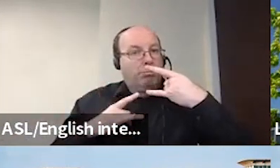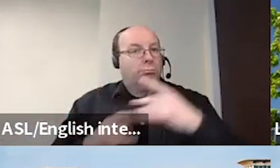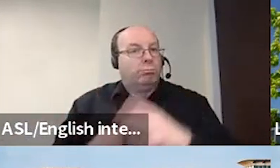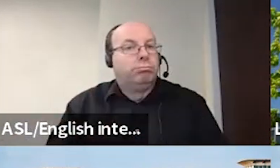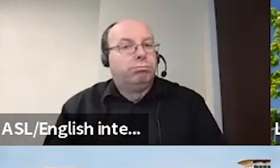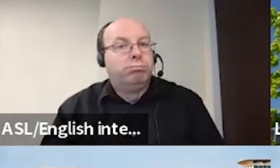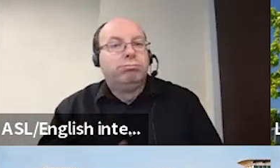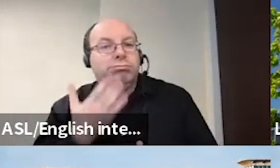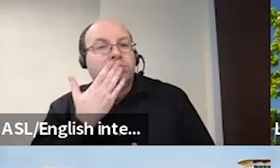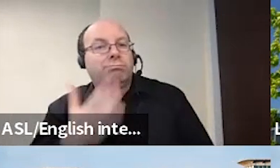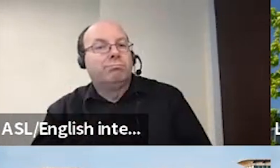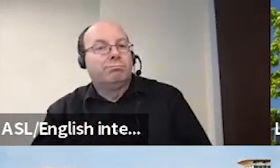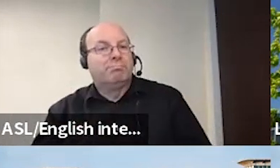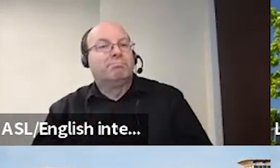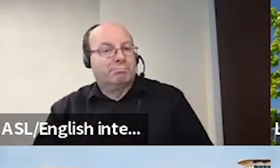Great, thank you.